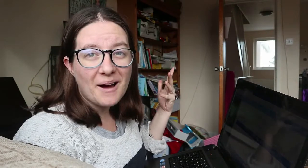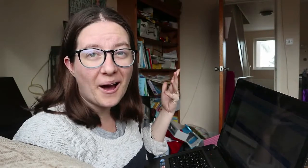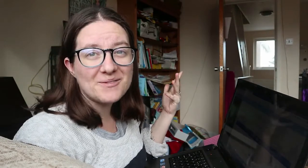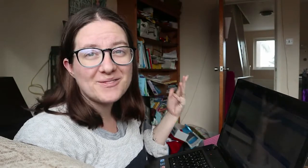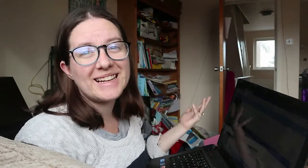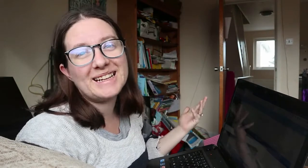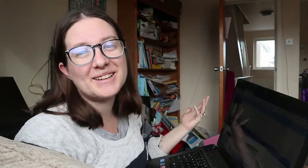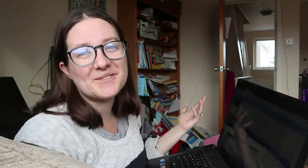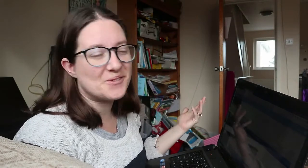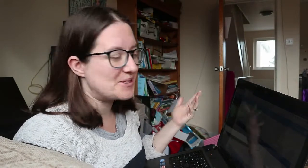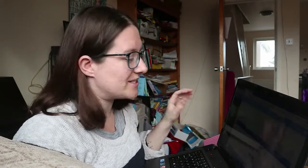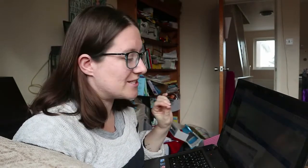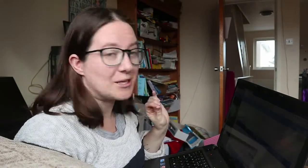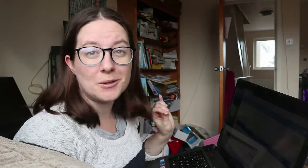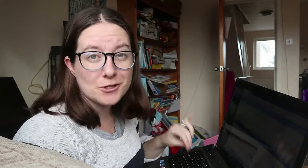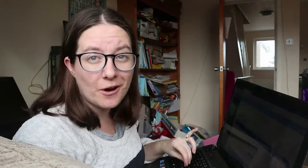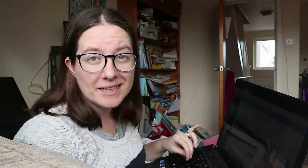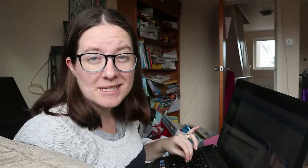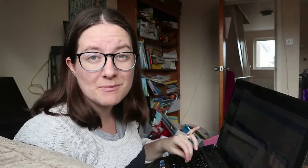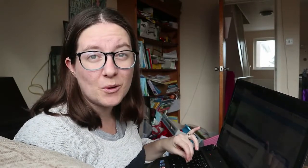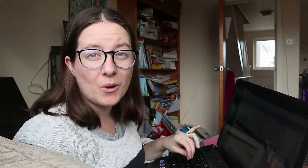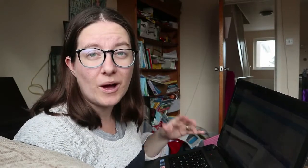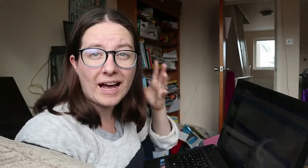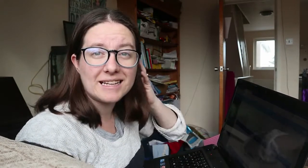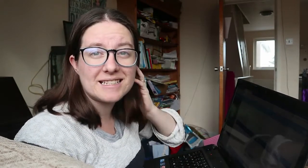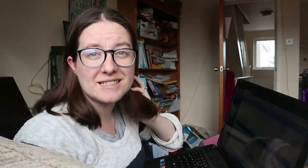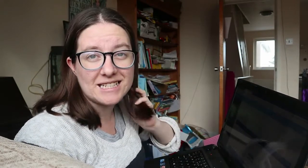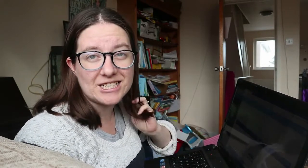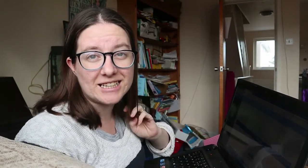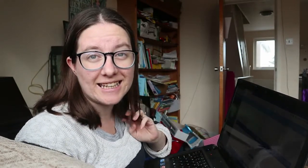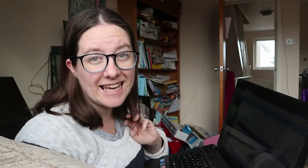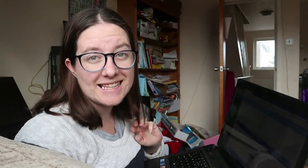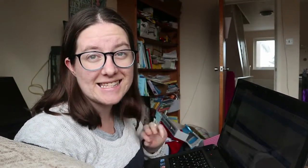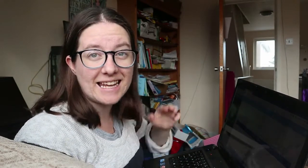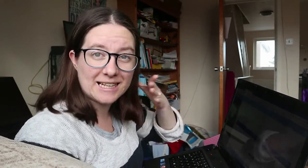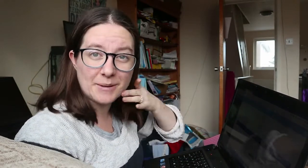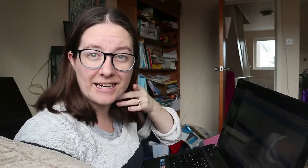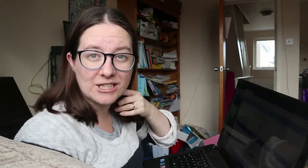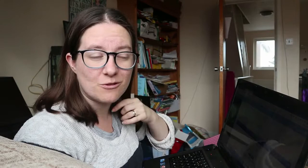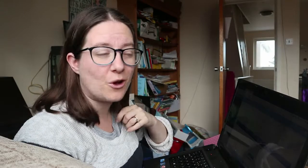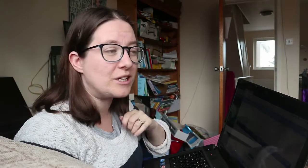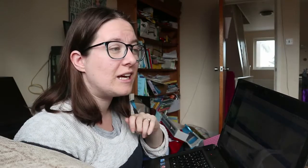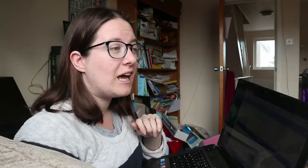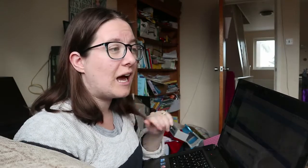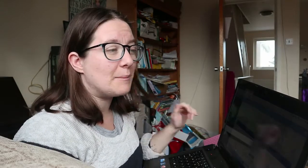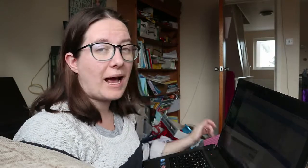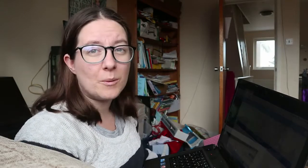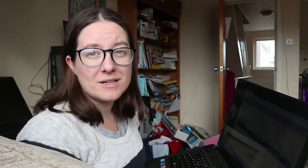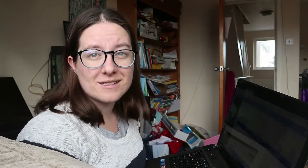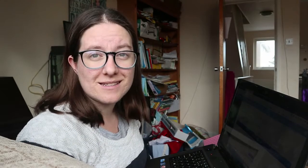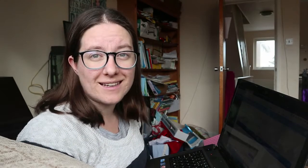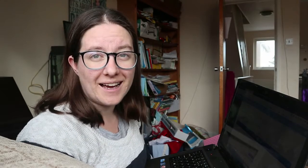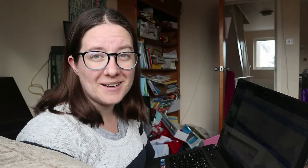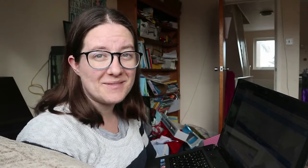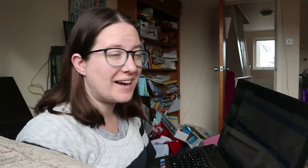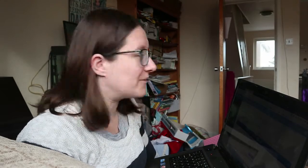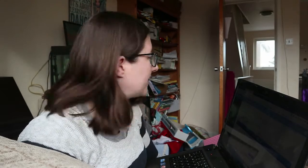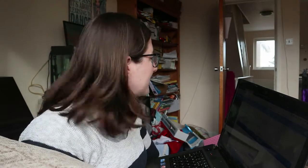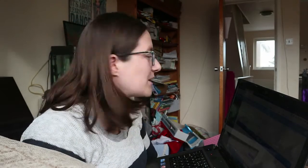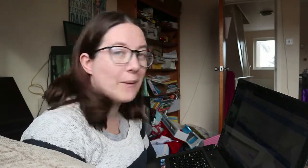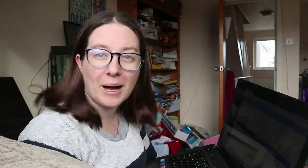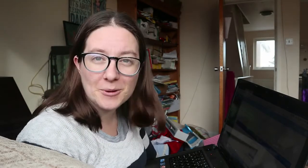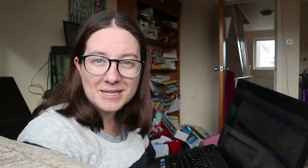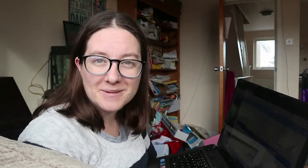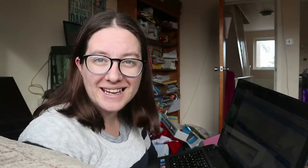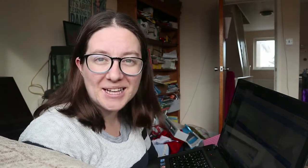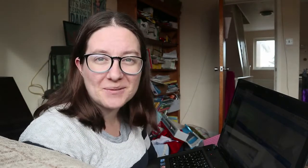So, I'm really looking forward to trying this more and to teaching the kids a little bit later on. Albert's, I'm